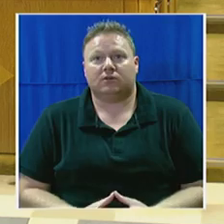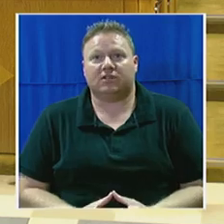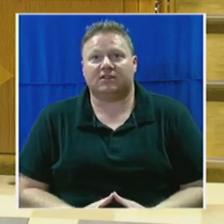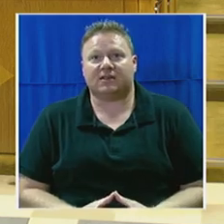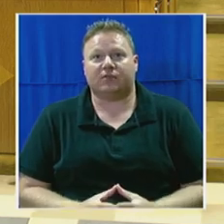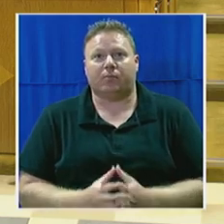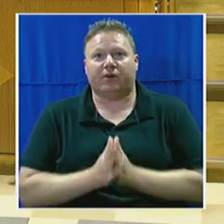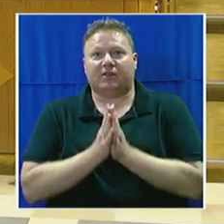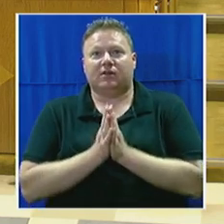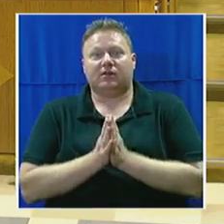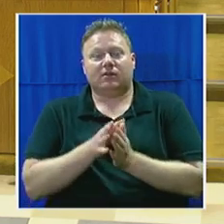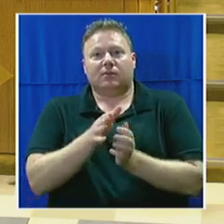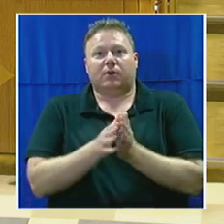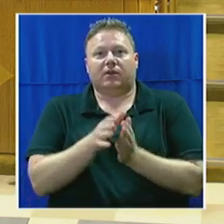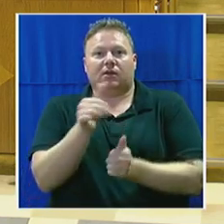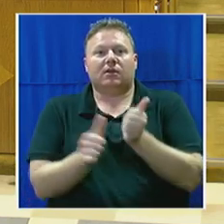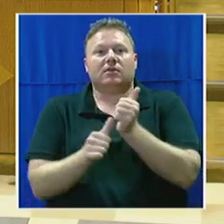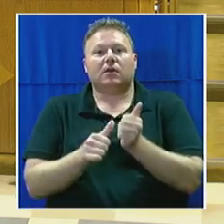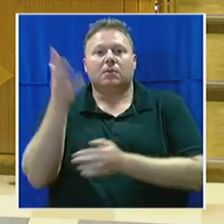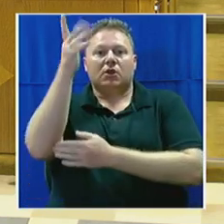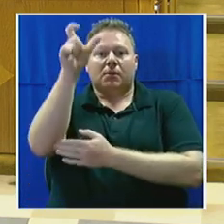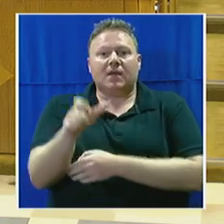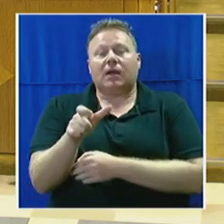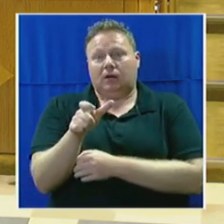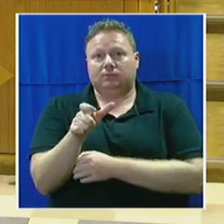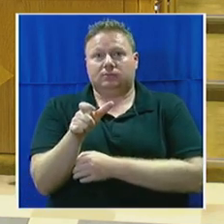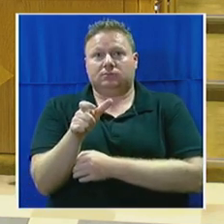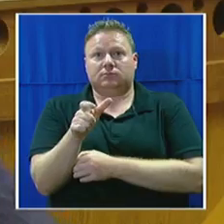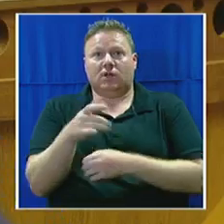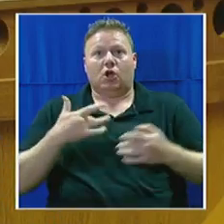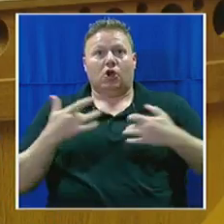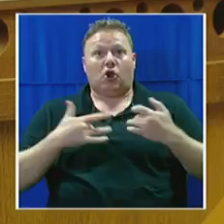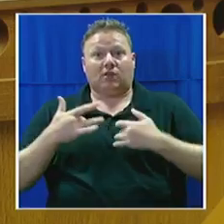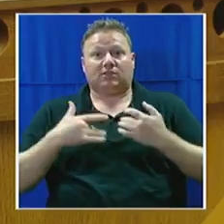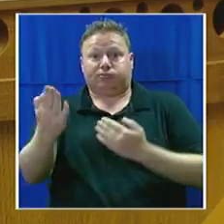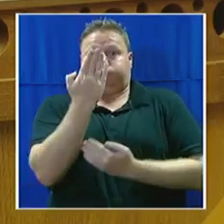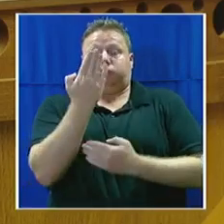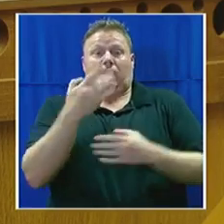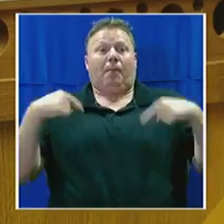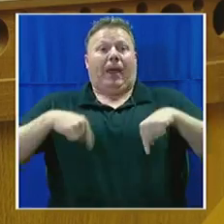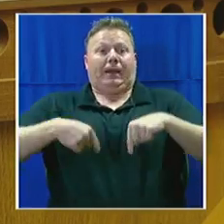Honorable Deputy Speaker, in the face of crisis, panic is not a solution.